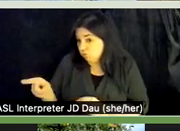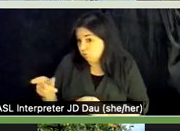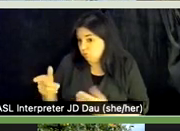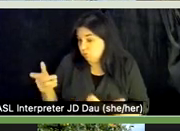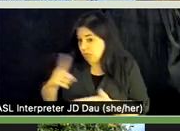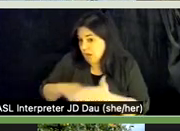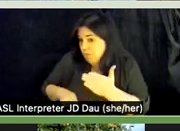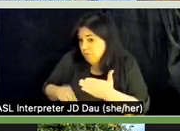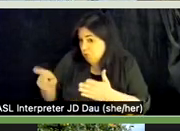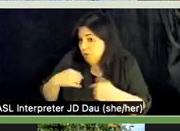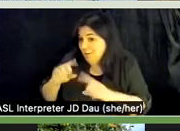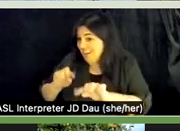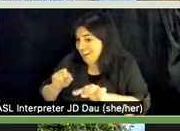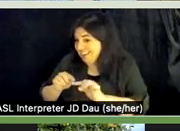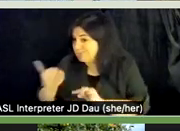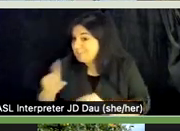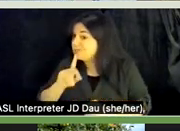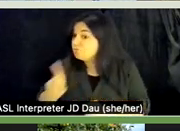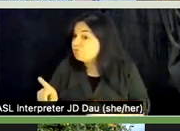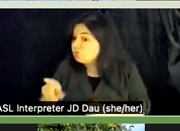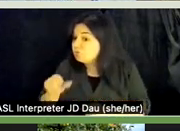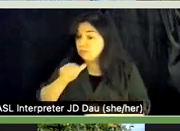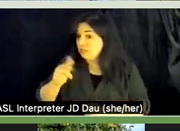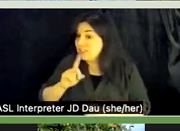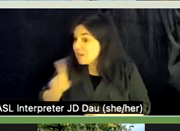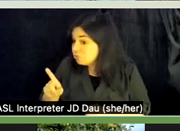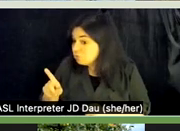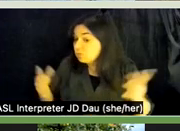what do you have to say about this? Is this true? Is this not true?